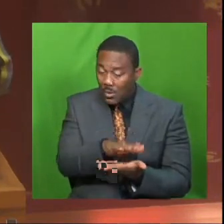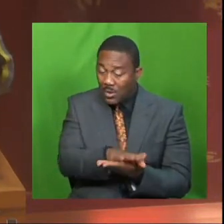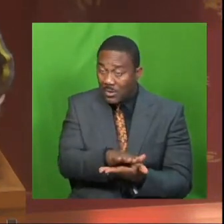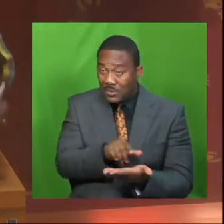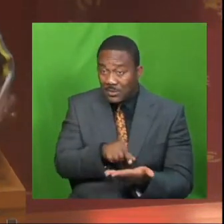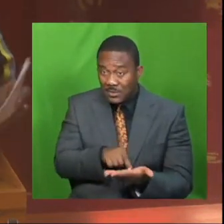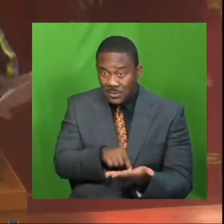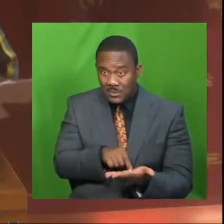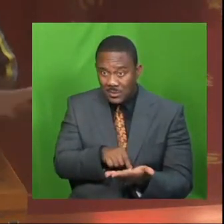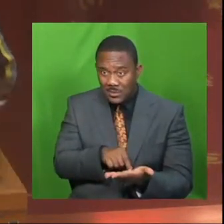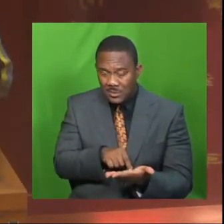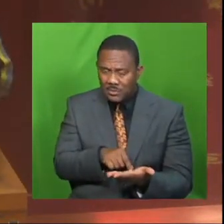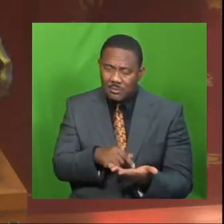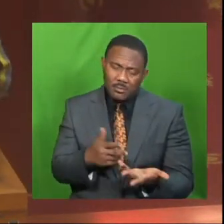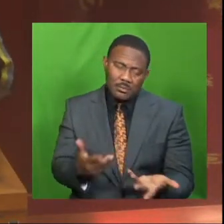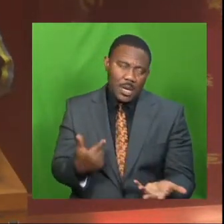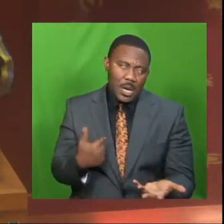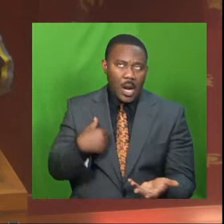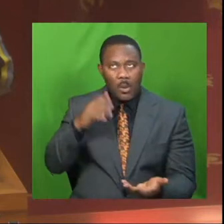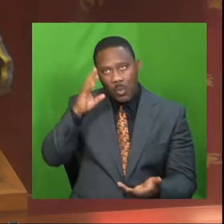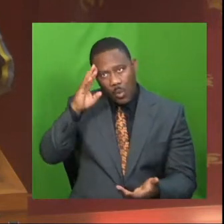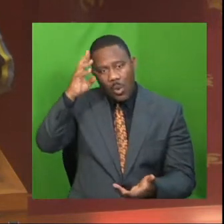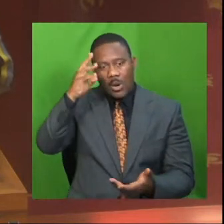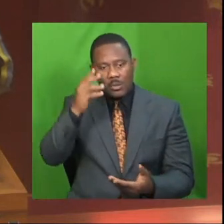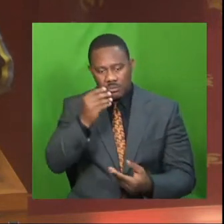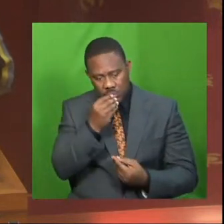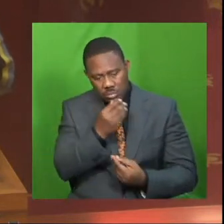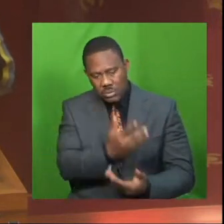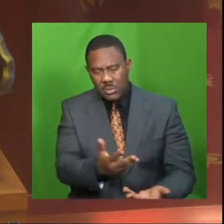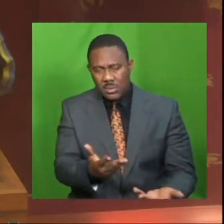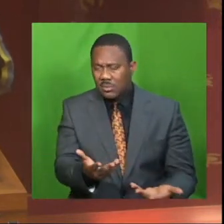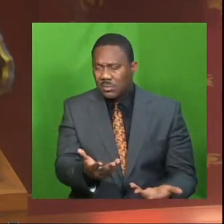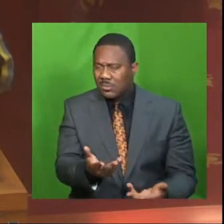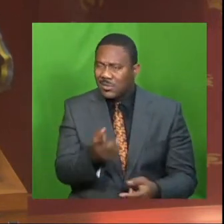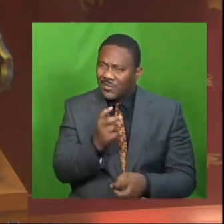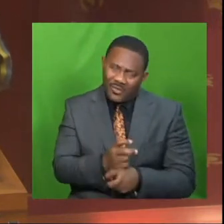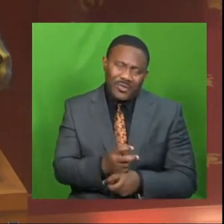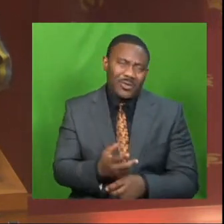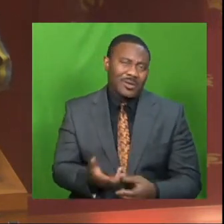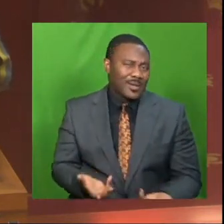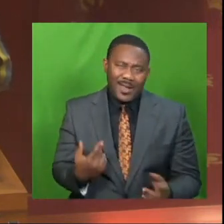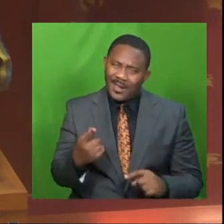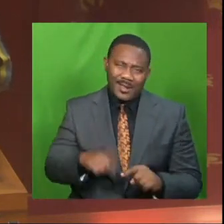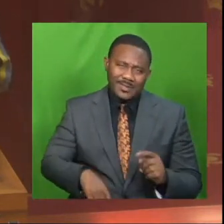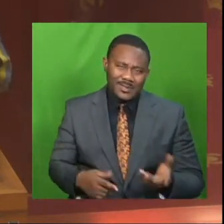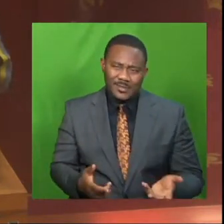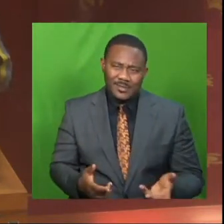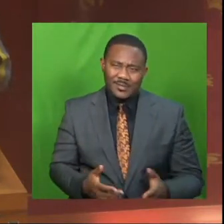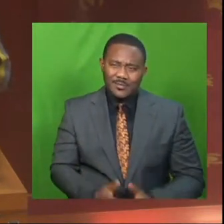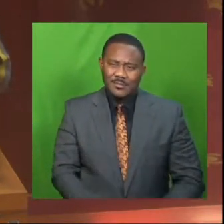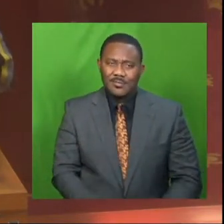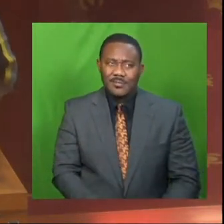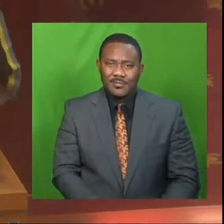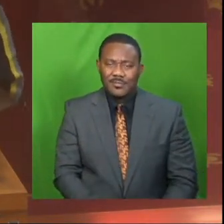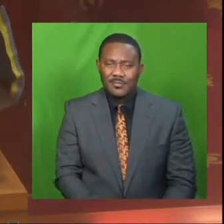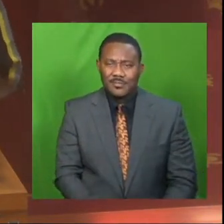I will therefore struggle to imagine the reason for which the client terminated the contract. Thank you, Mr. Speaker.